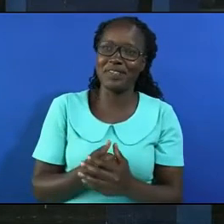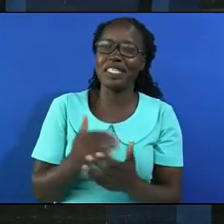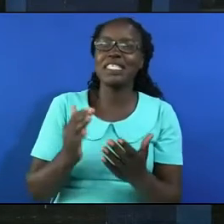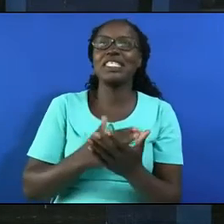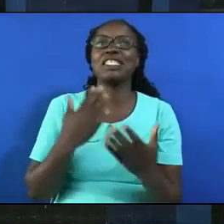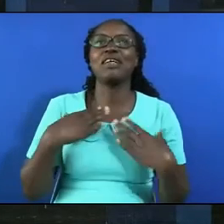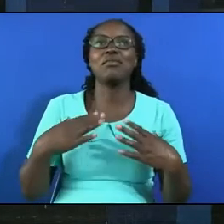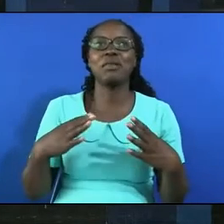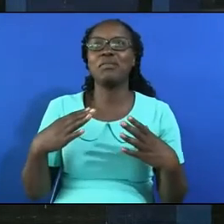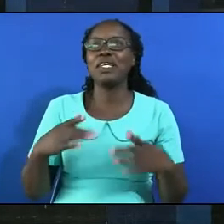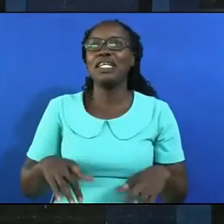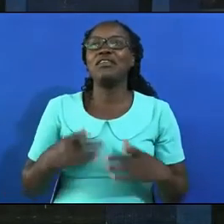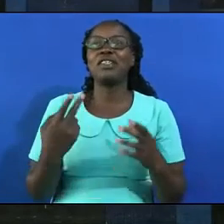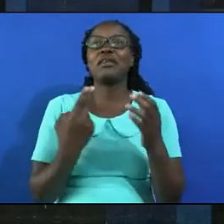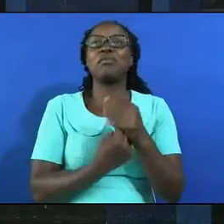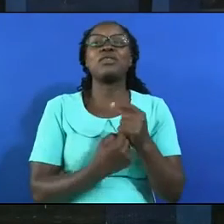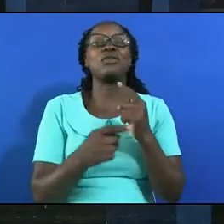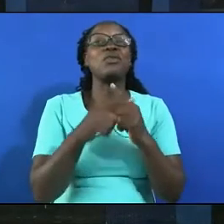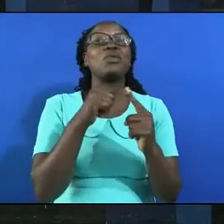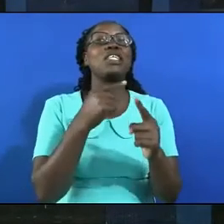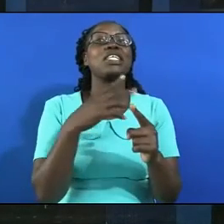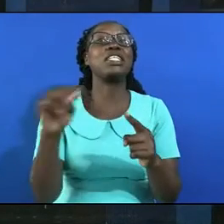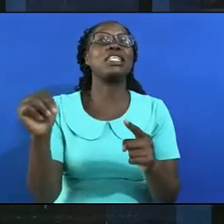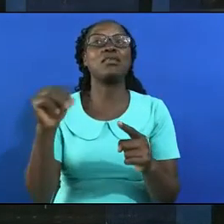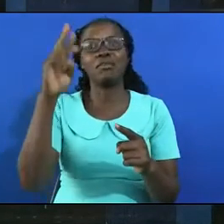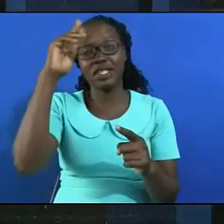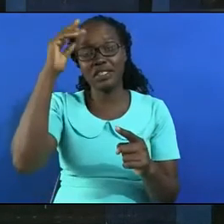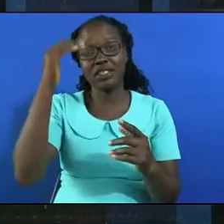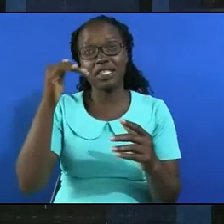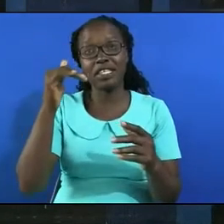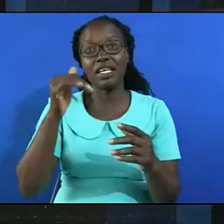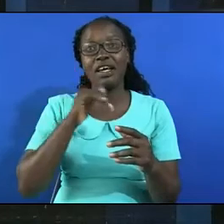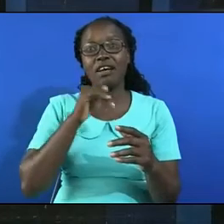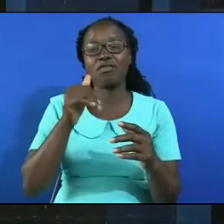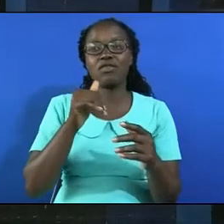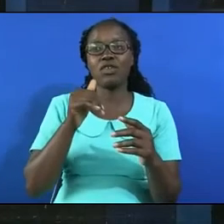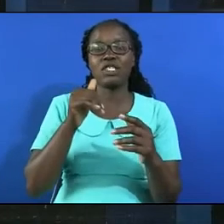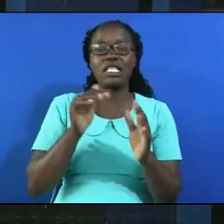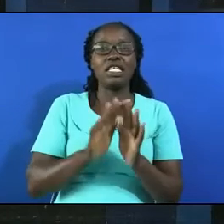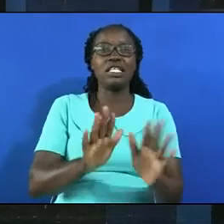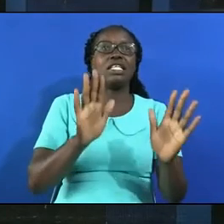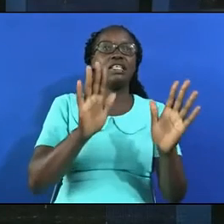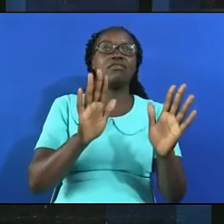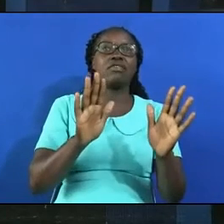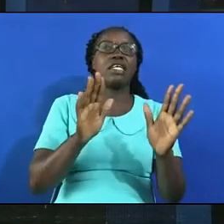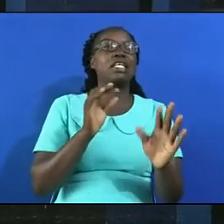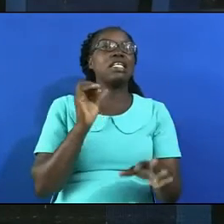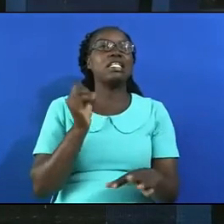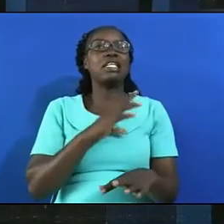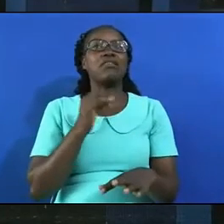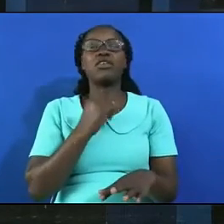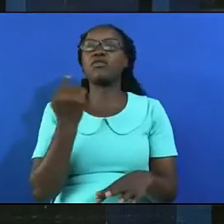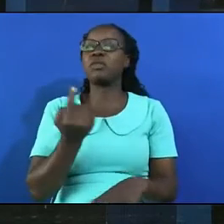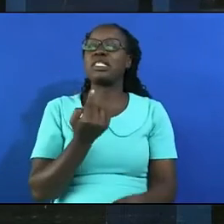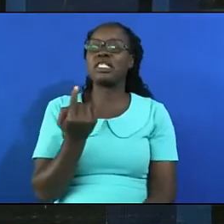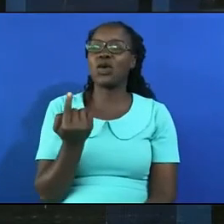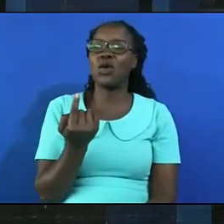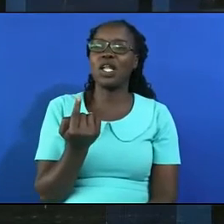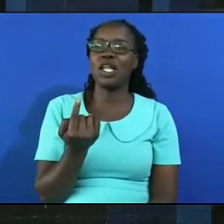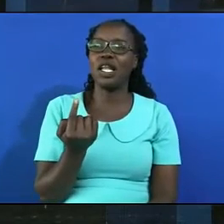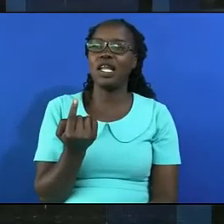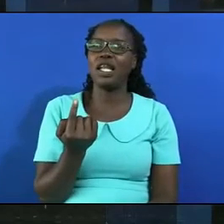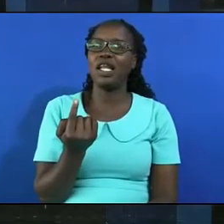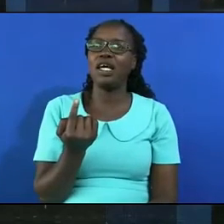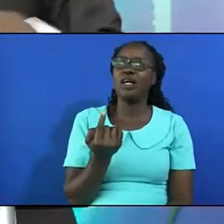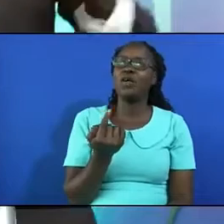some people are living with a partner who will kill them. The reason they haven't left is because they are afraid of being single.